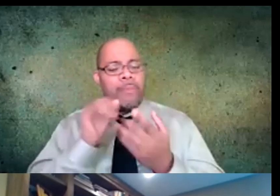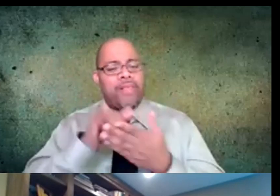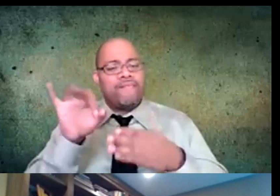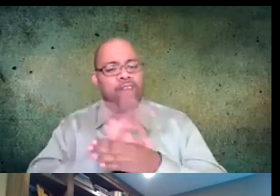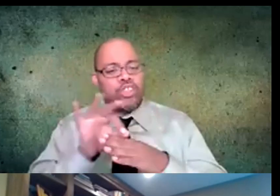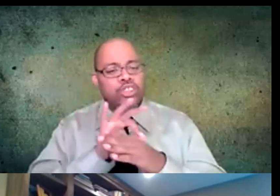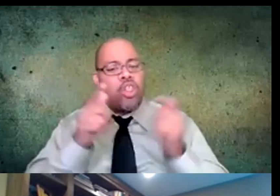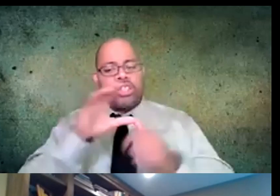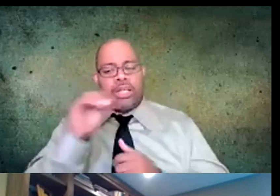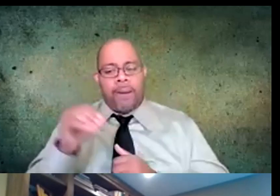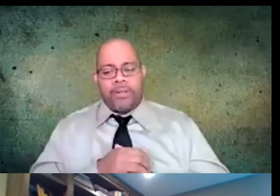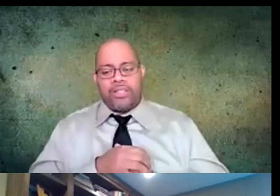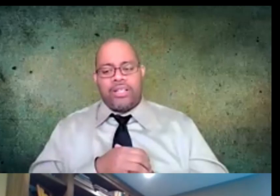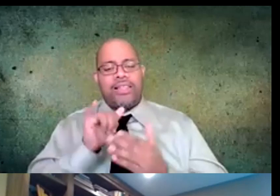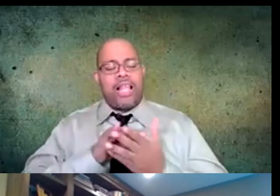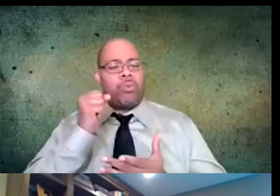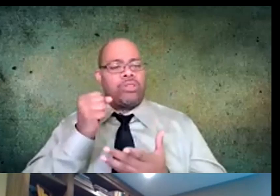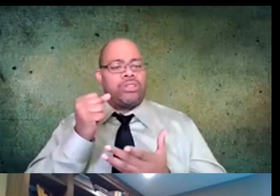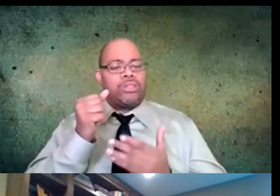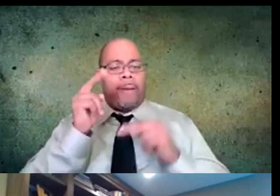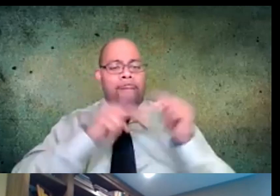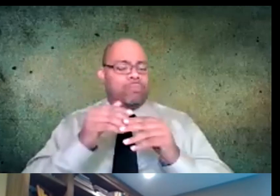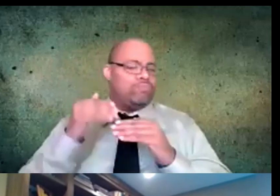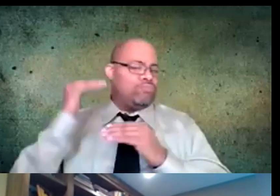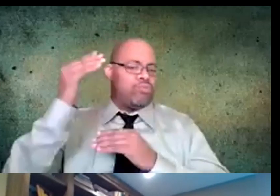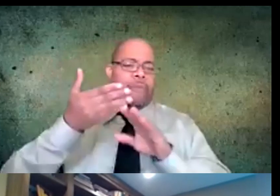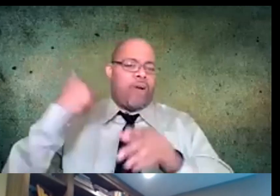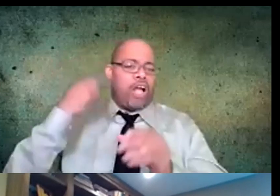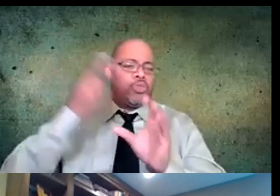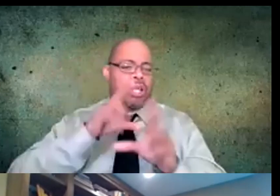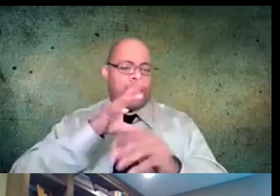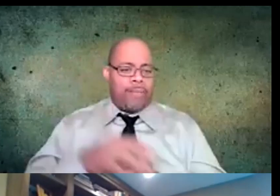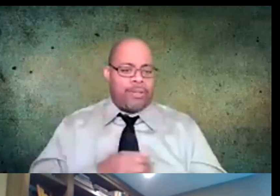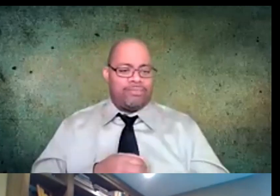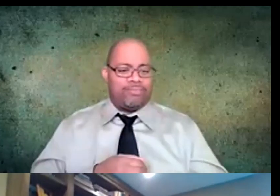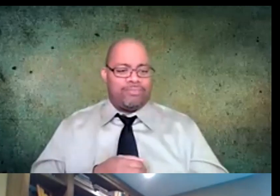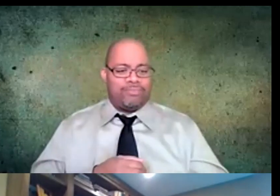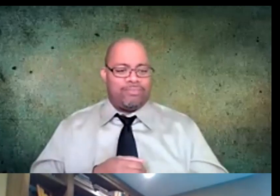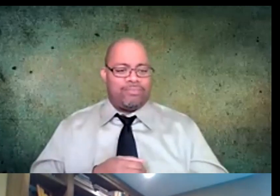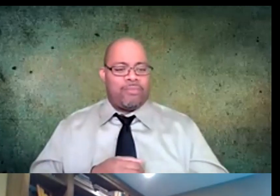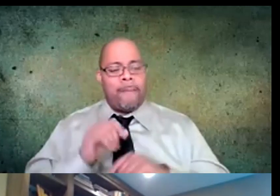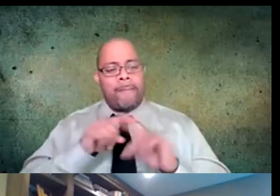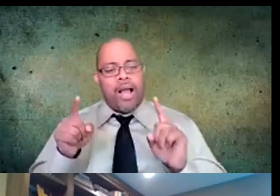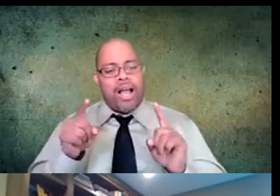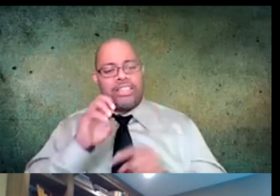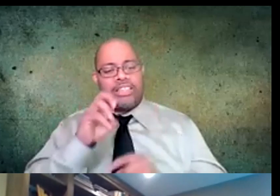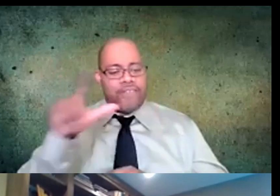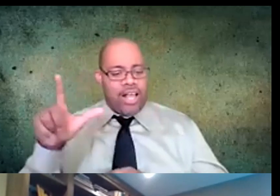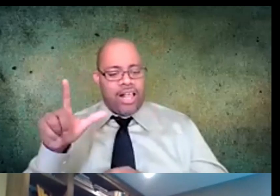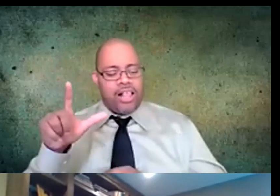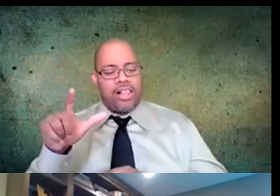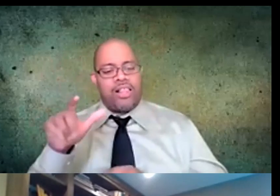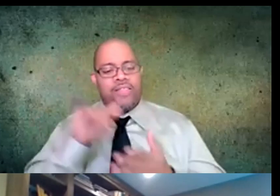large company, that was way built before I joined the company. Oops, sorry. But Cerevel, this